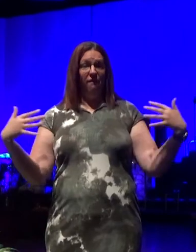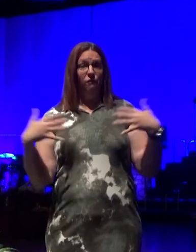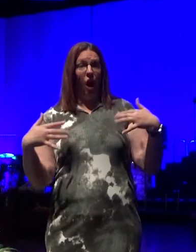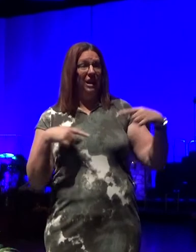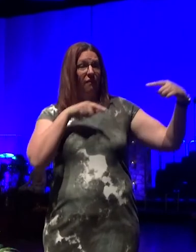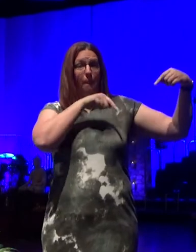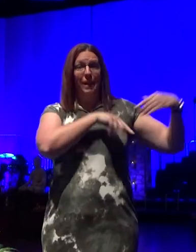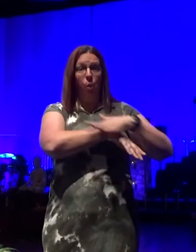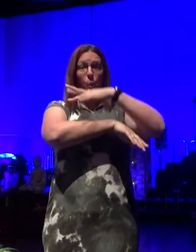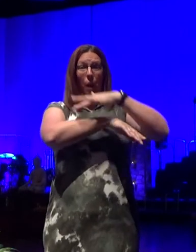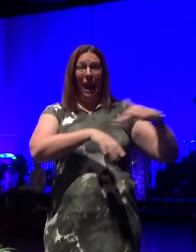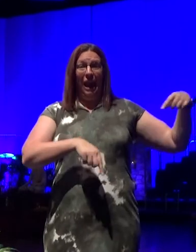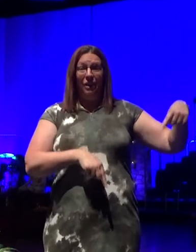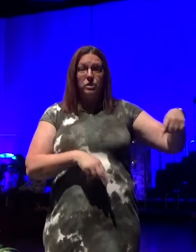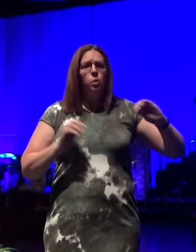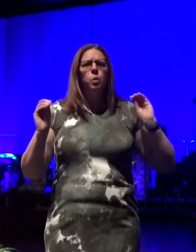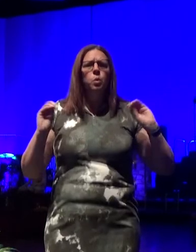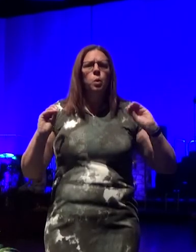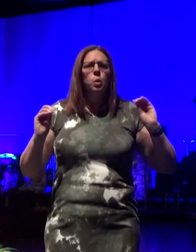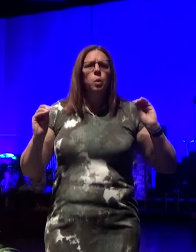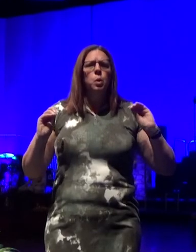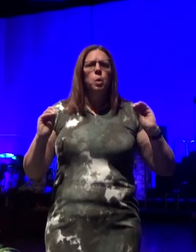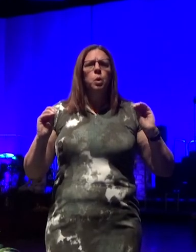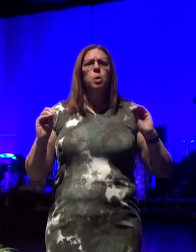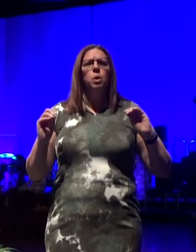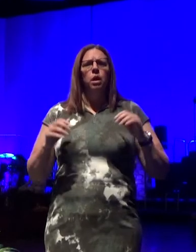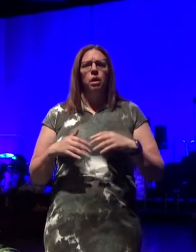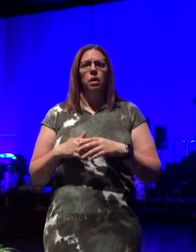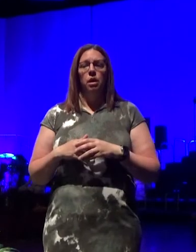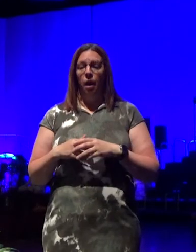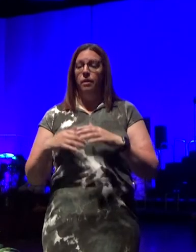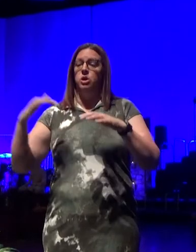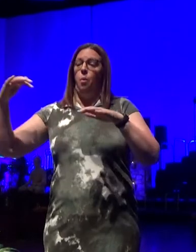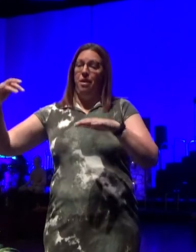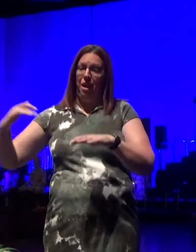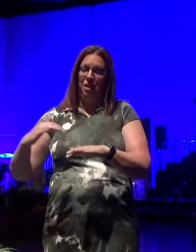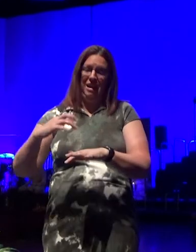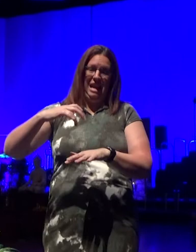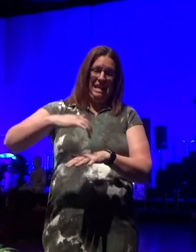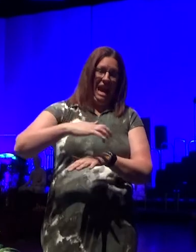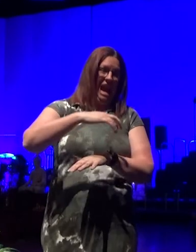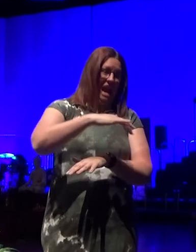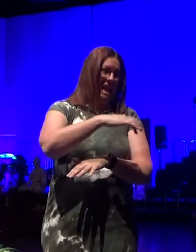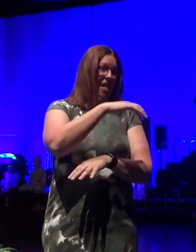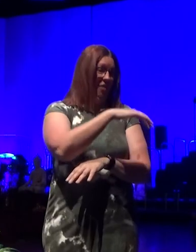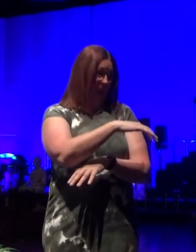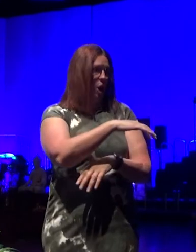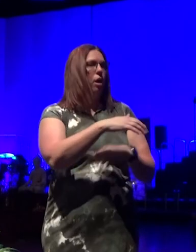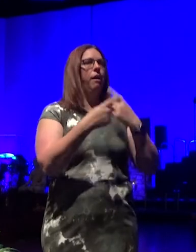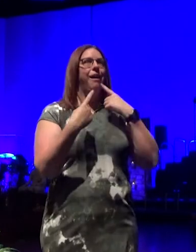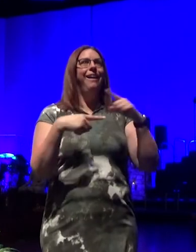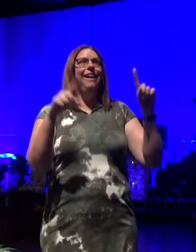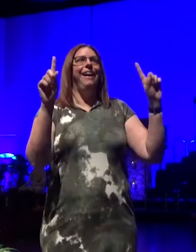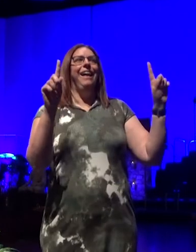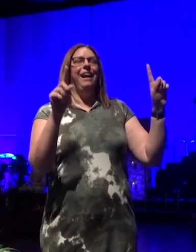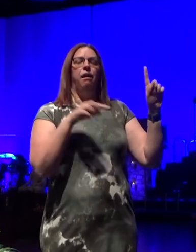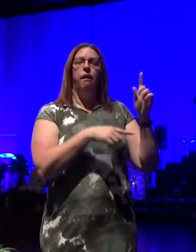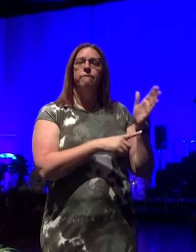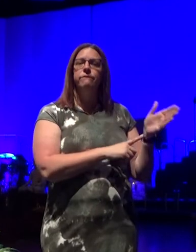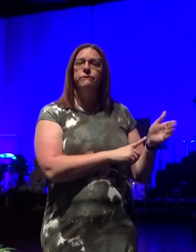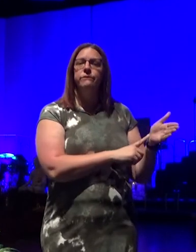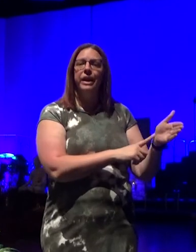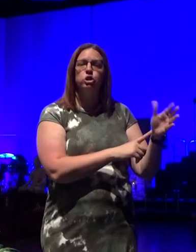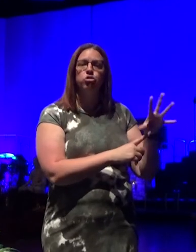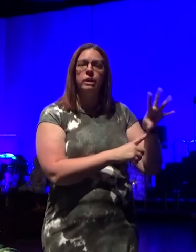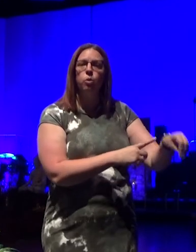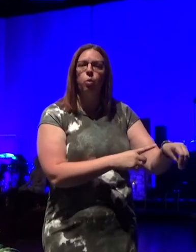at all. And just when they get through the waves, the fish start at them. And he comments, life